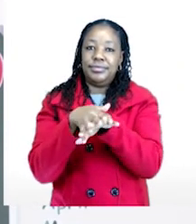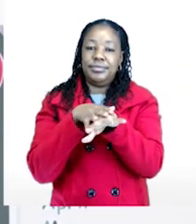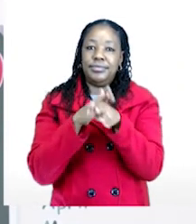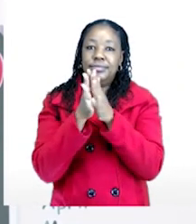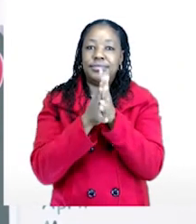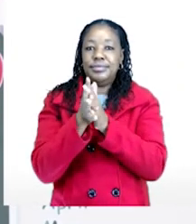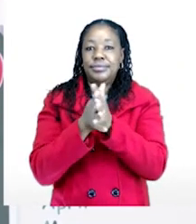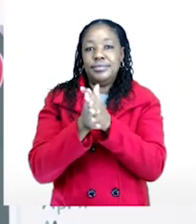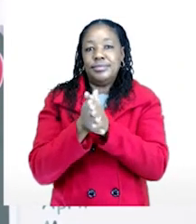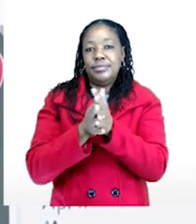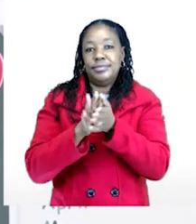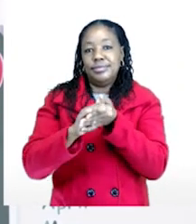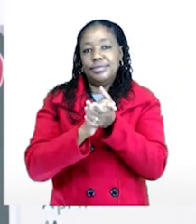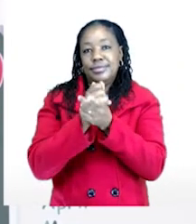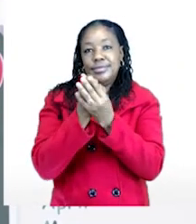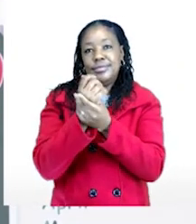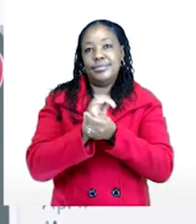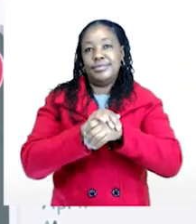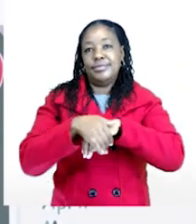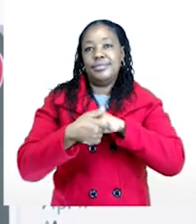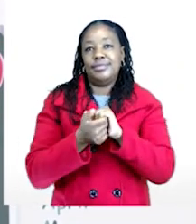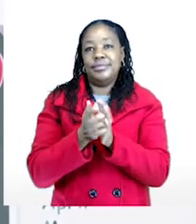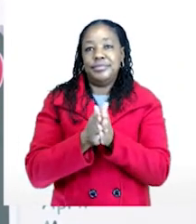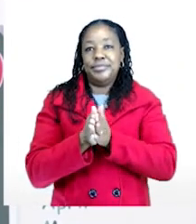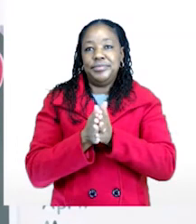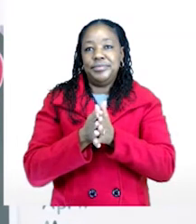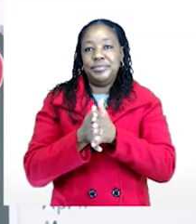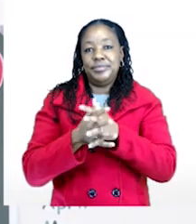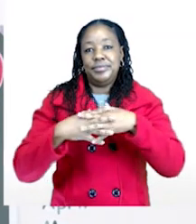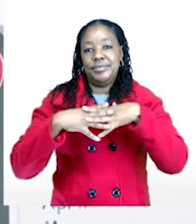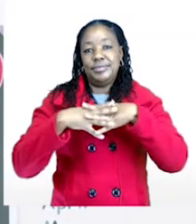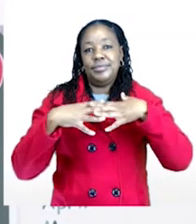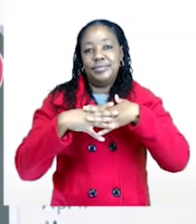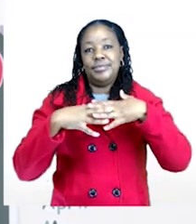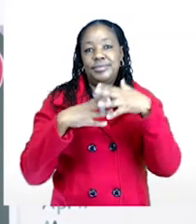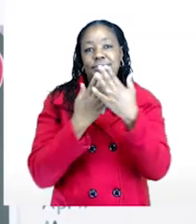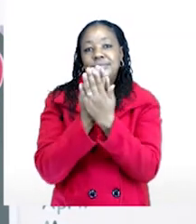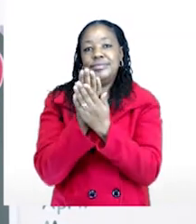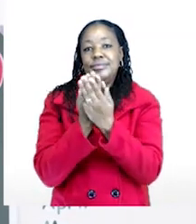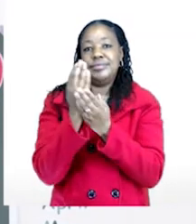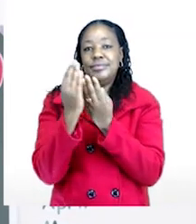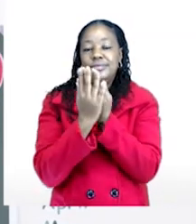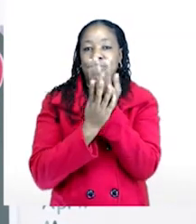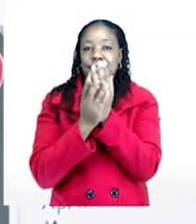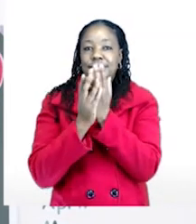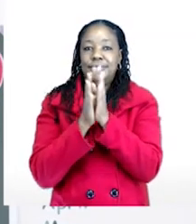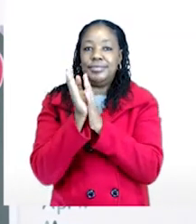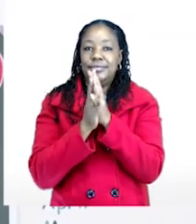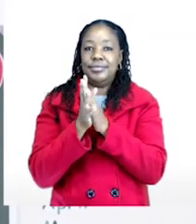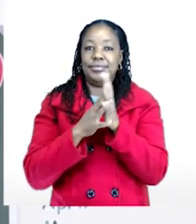your hands back, inside and forth. Now your hands and mine are